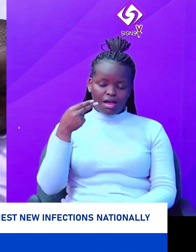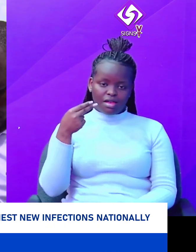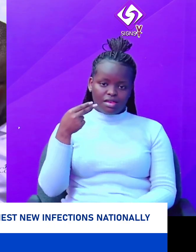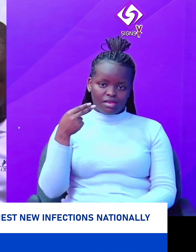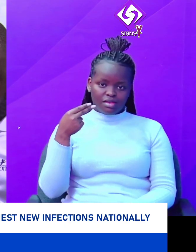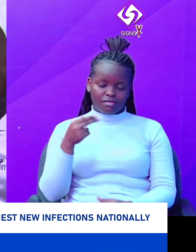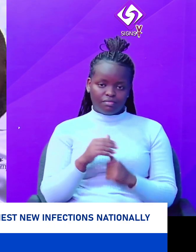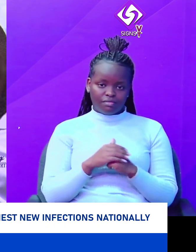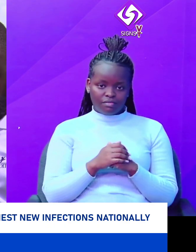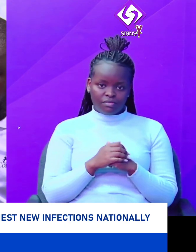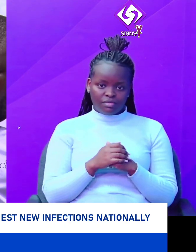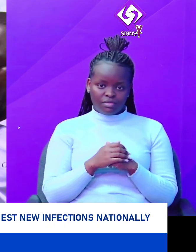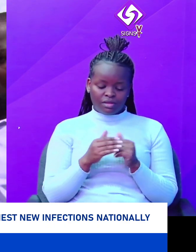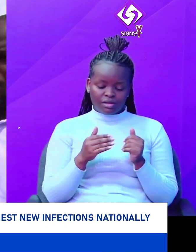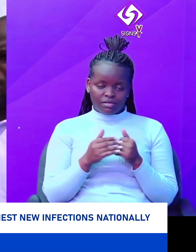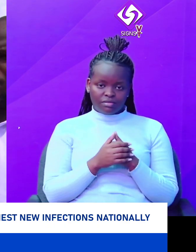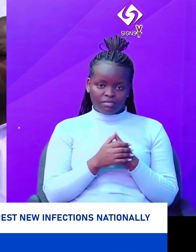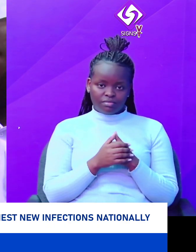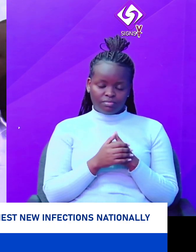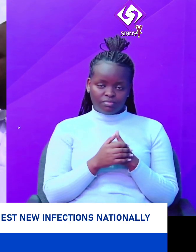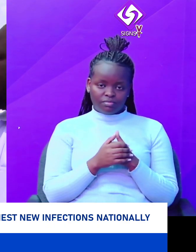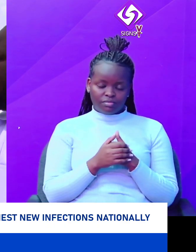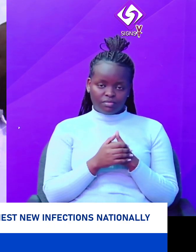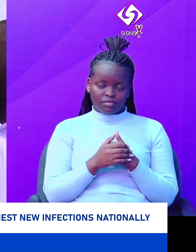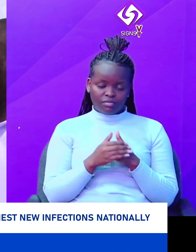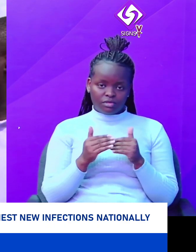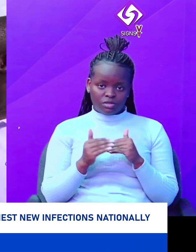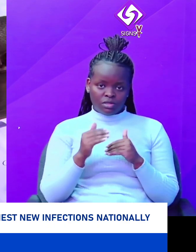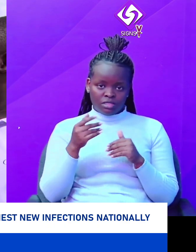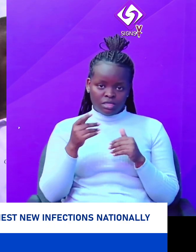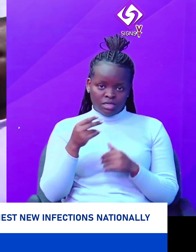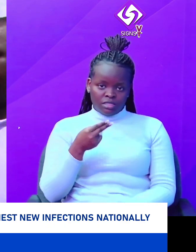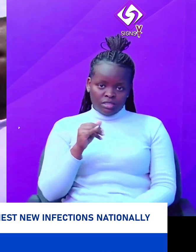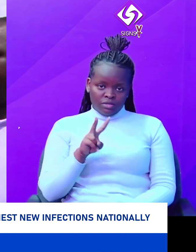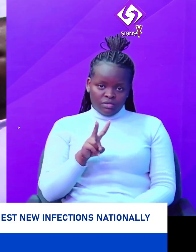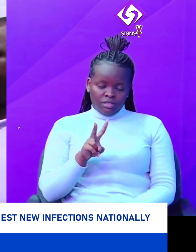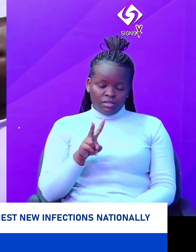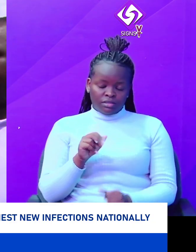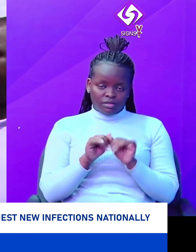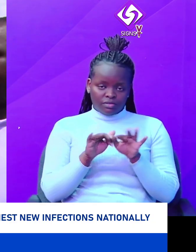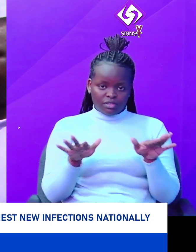of vulnerability towards HIV infection.